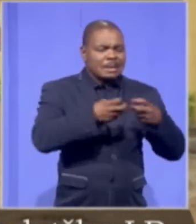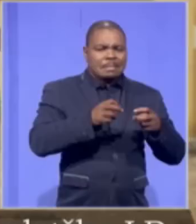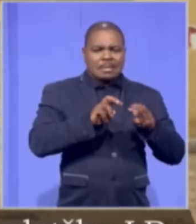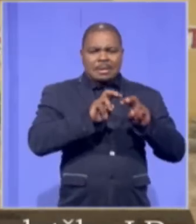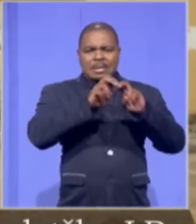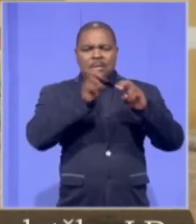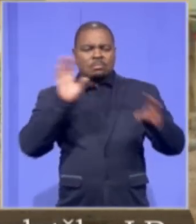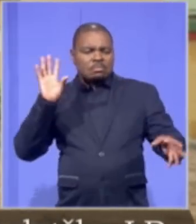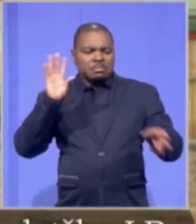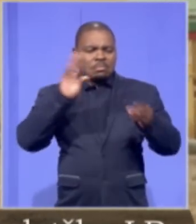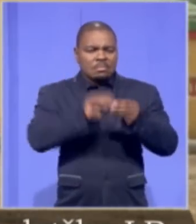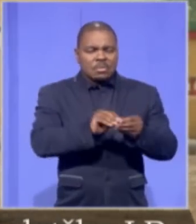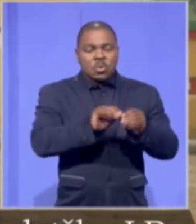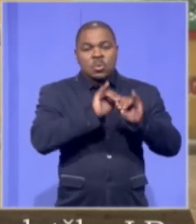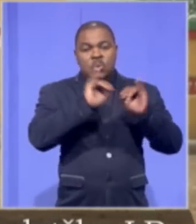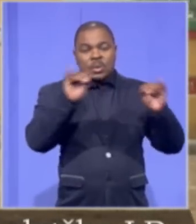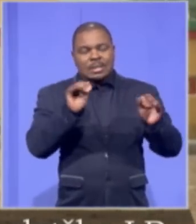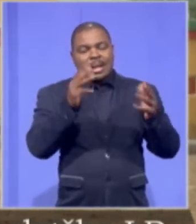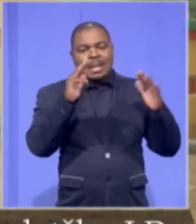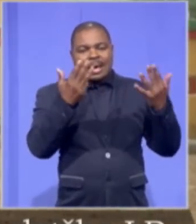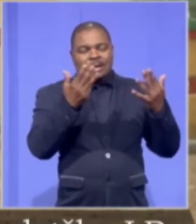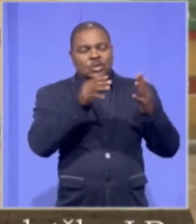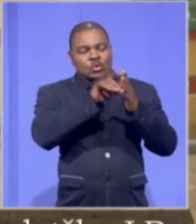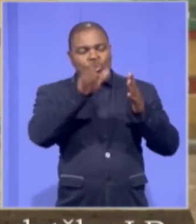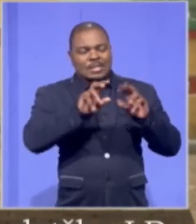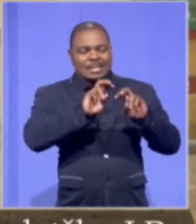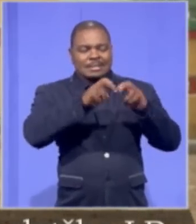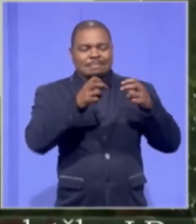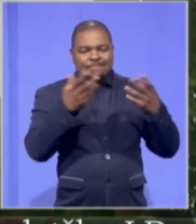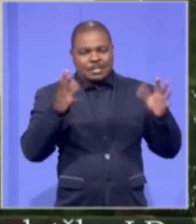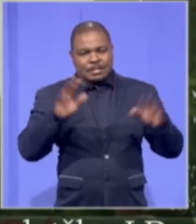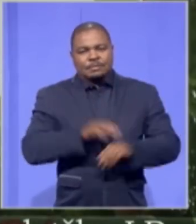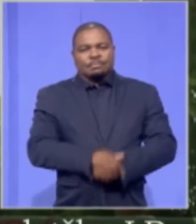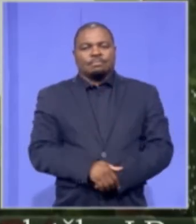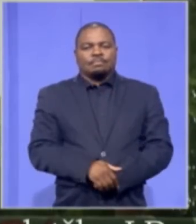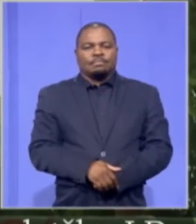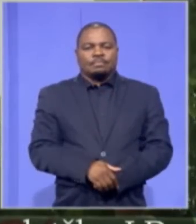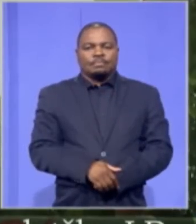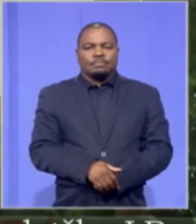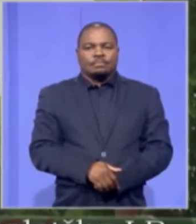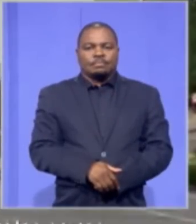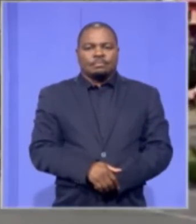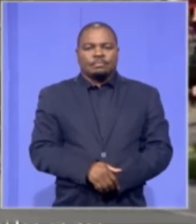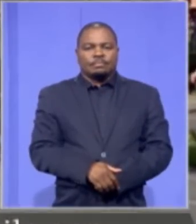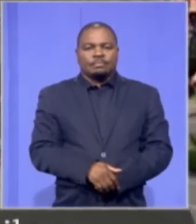ditiragalo tše senyane tša bošula bjo matšatšing a mmalwa a go feta.